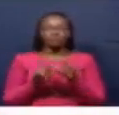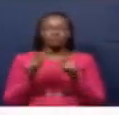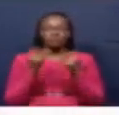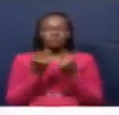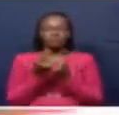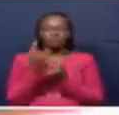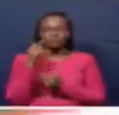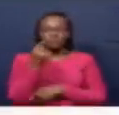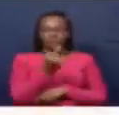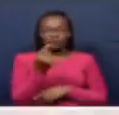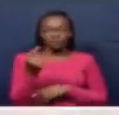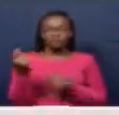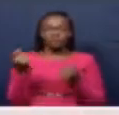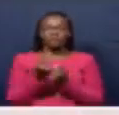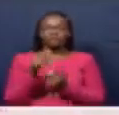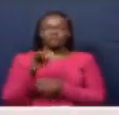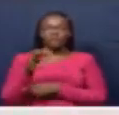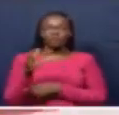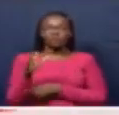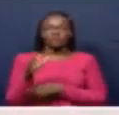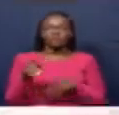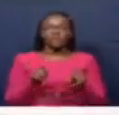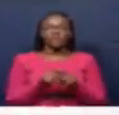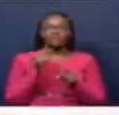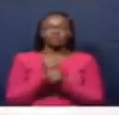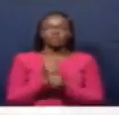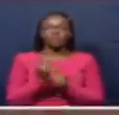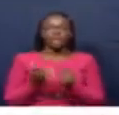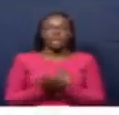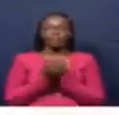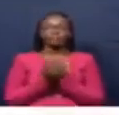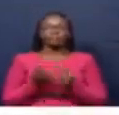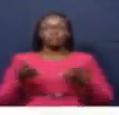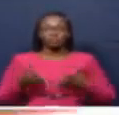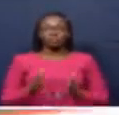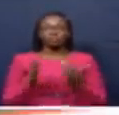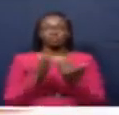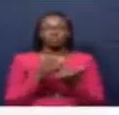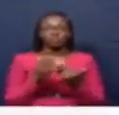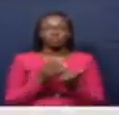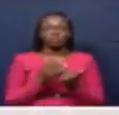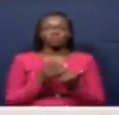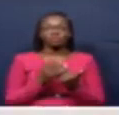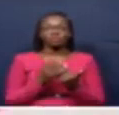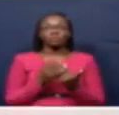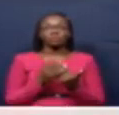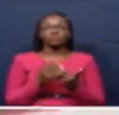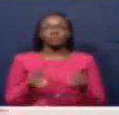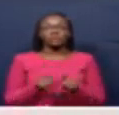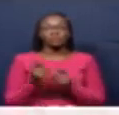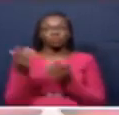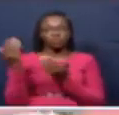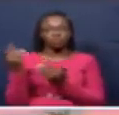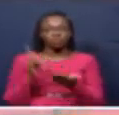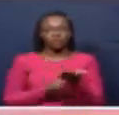11 counties to treat patients, perform deliveries and administer vaccinations for a period of 2 months. It's hoped that within that